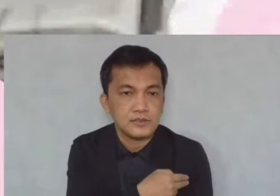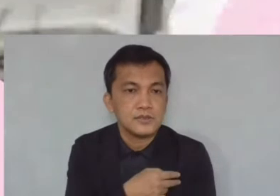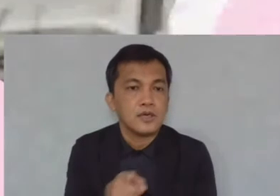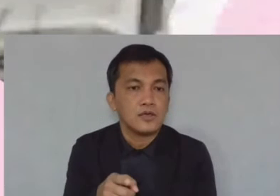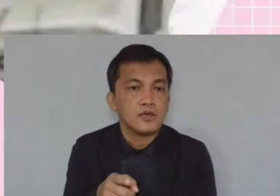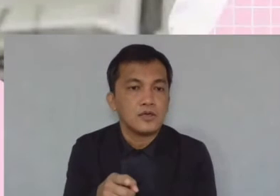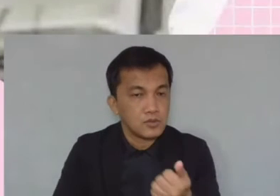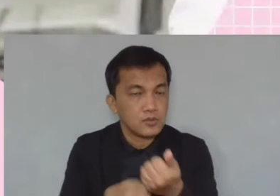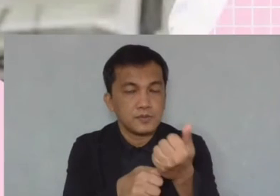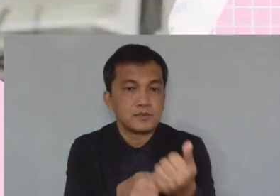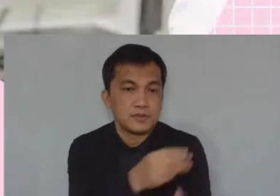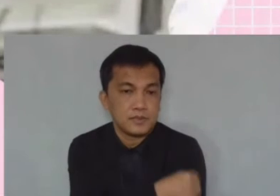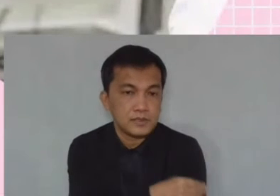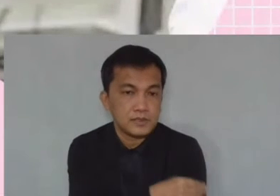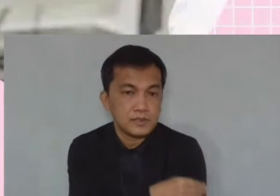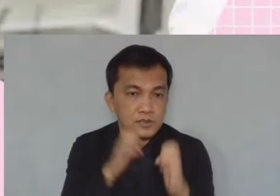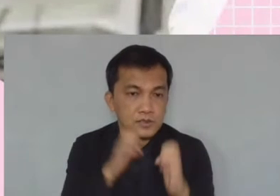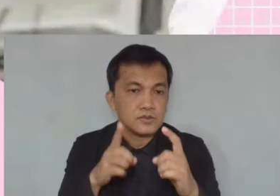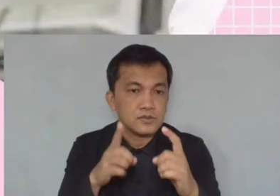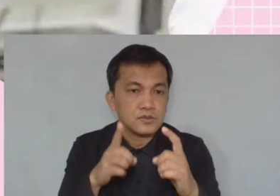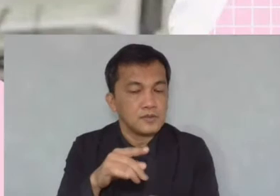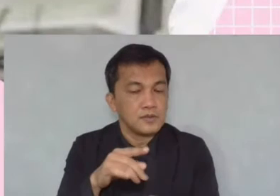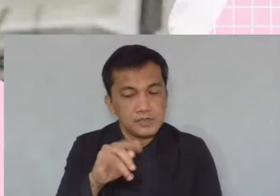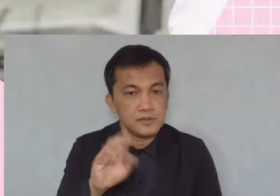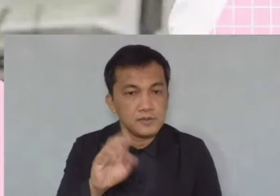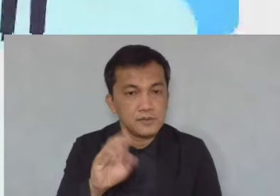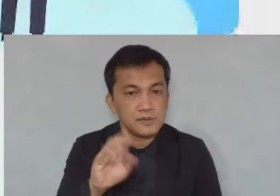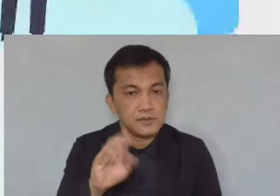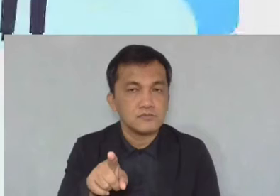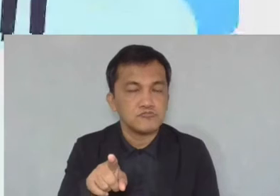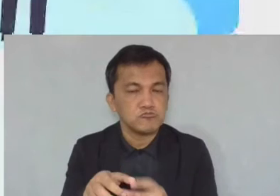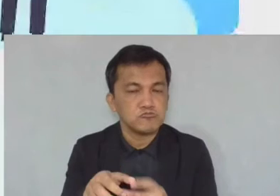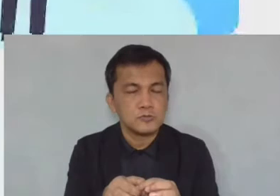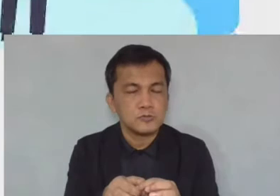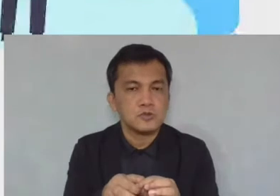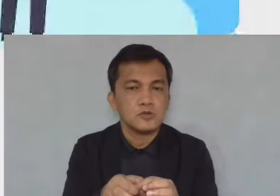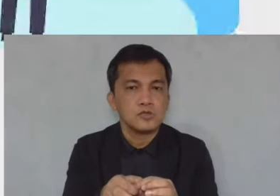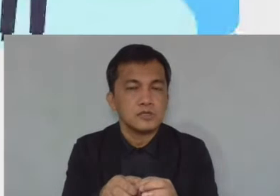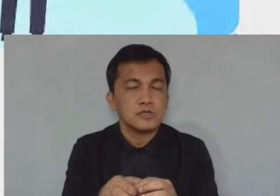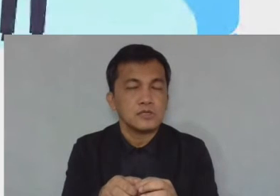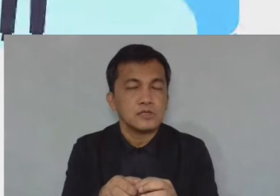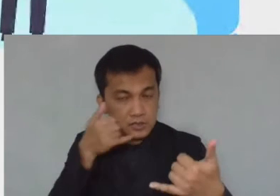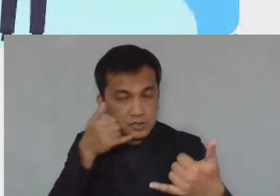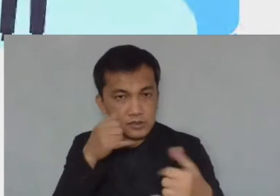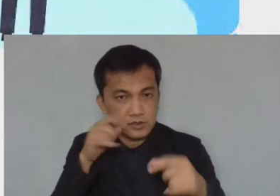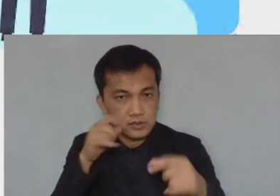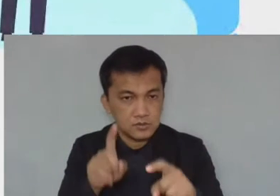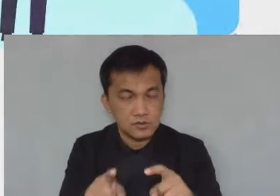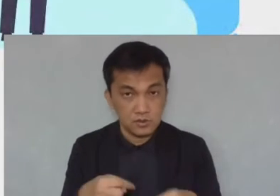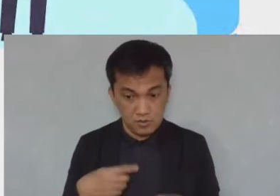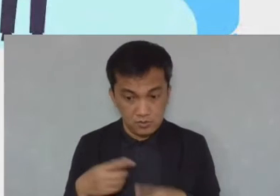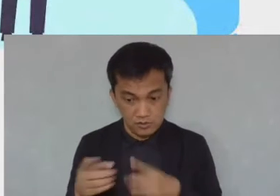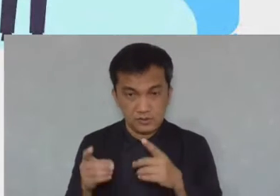medical education with pandemic-related telehealth opportunities. And I've been getting a lot of inquiries because I'm also